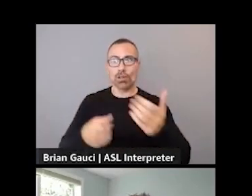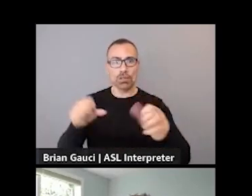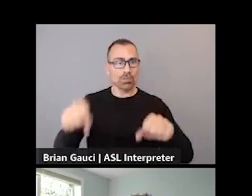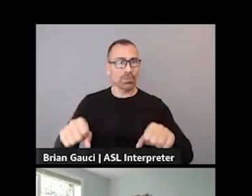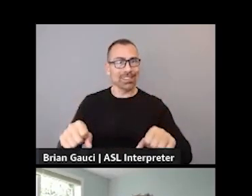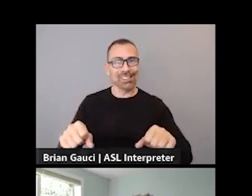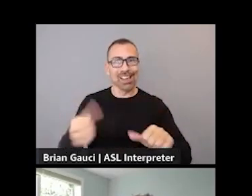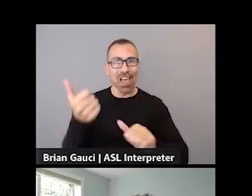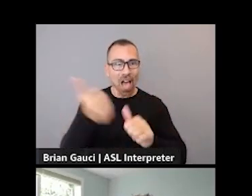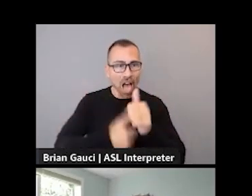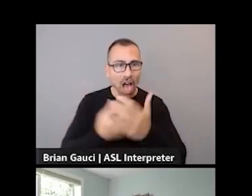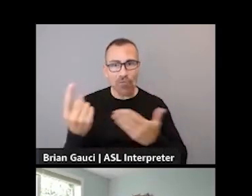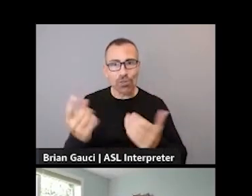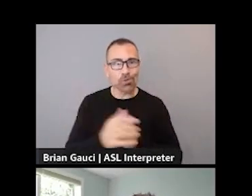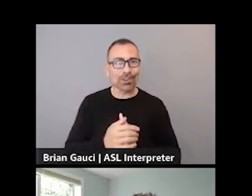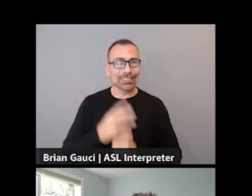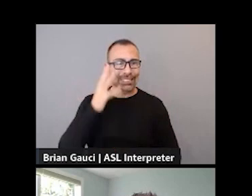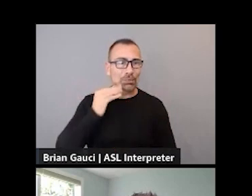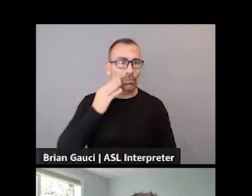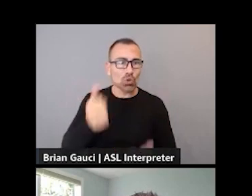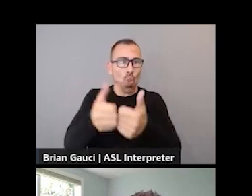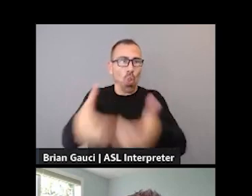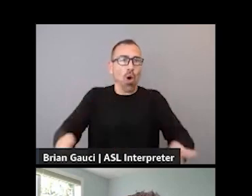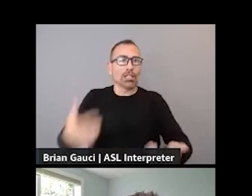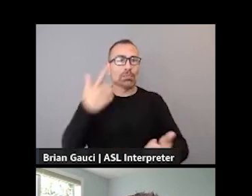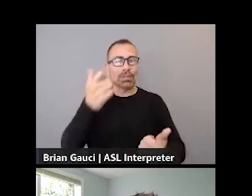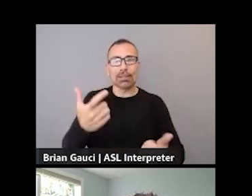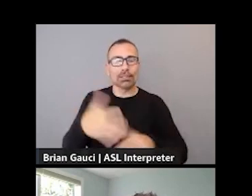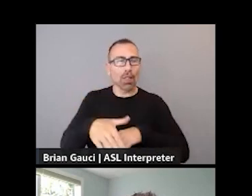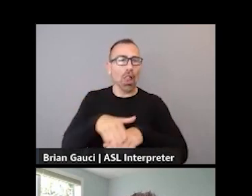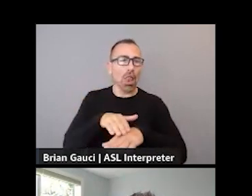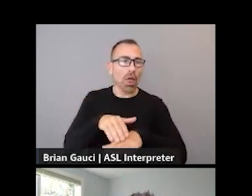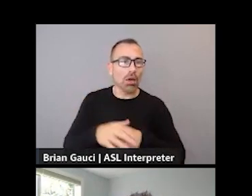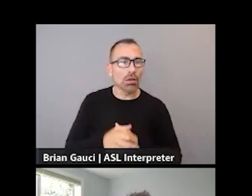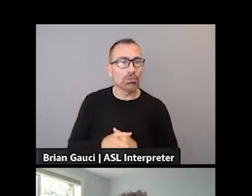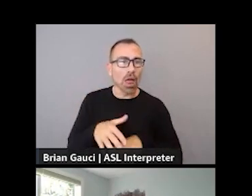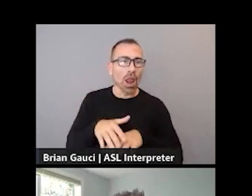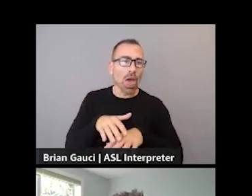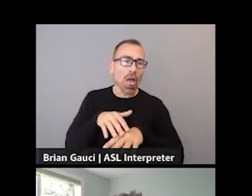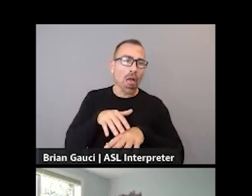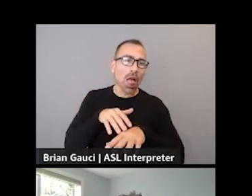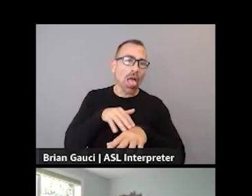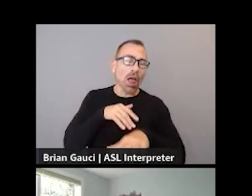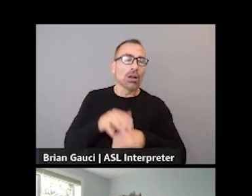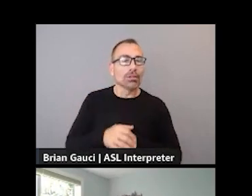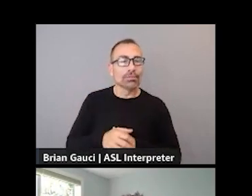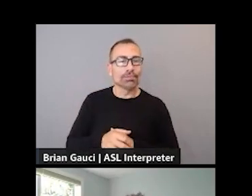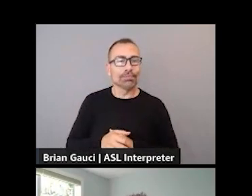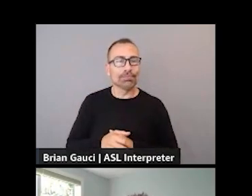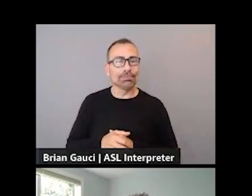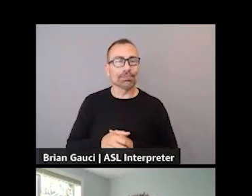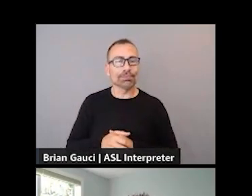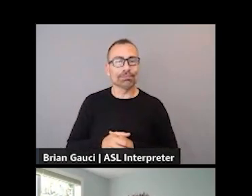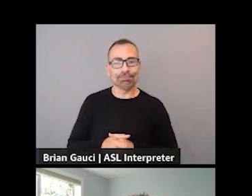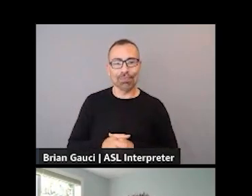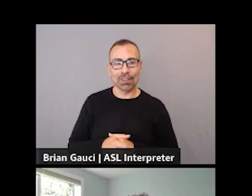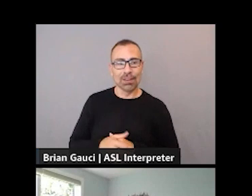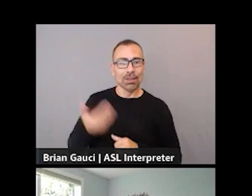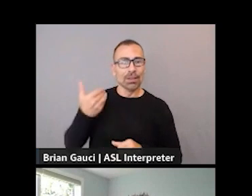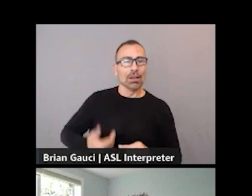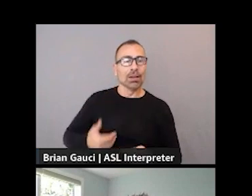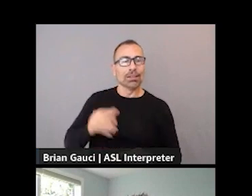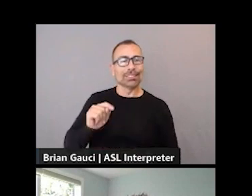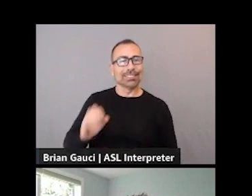a lose-lose just because of the streaming. I mean, just because of latency, excuse me. You're absolutely right. And if we have time, do we have time for